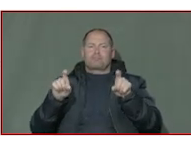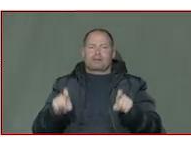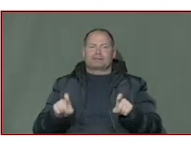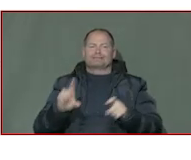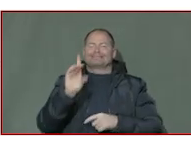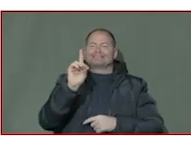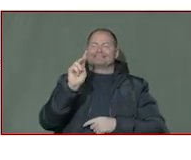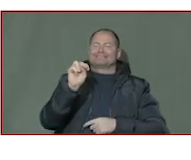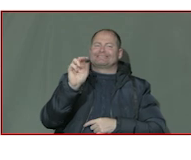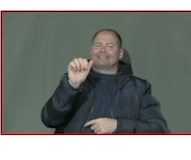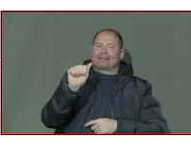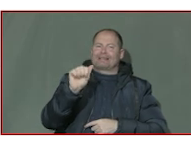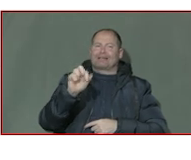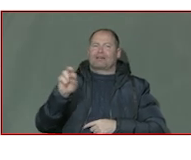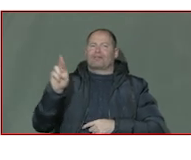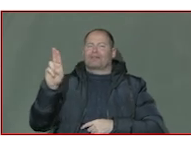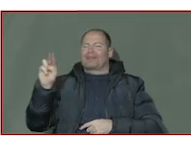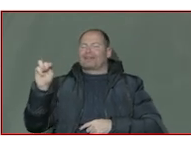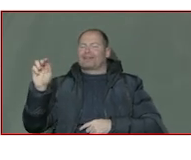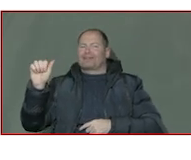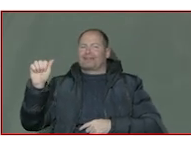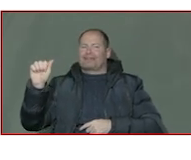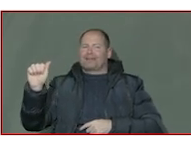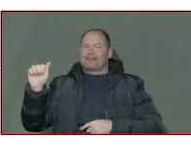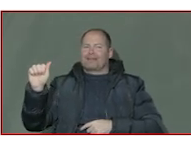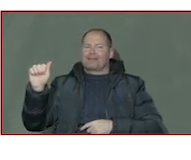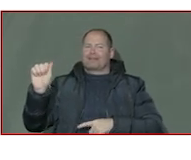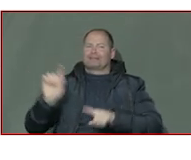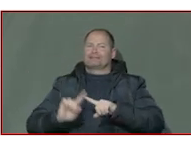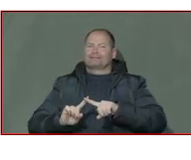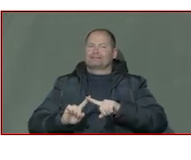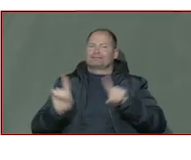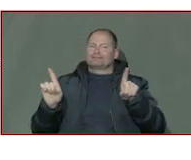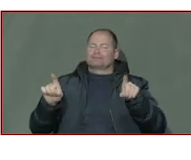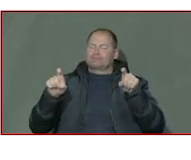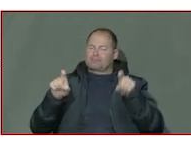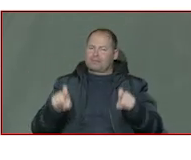DNA and the nucleotide of an RNA.